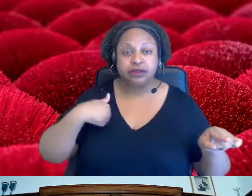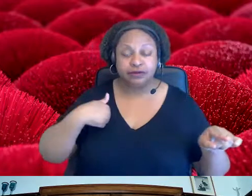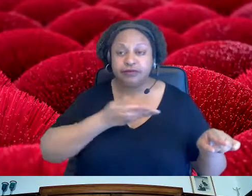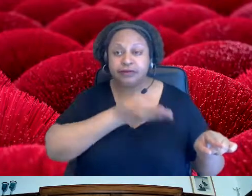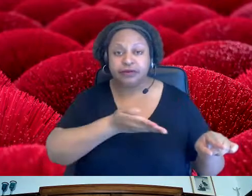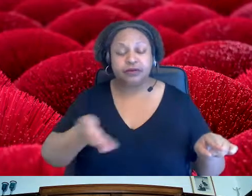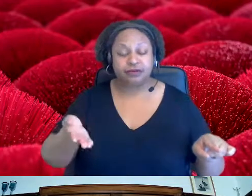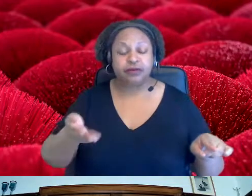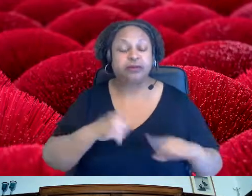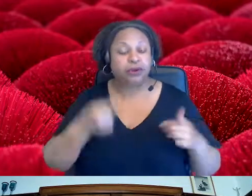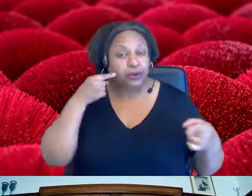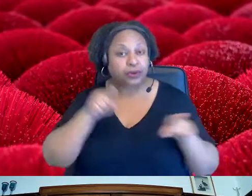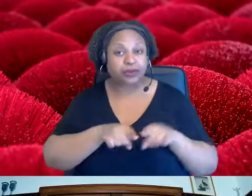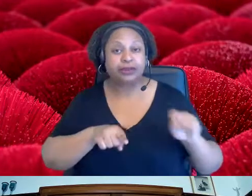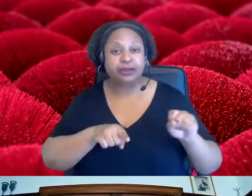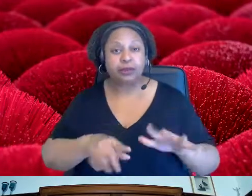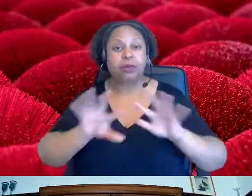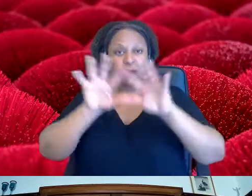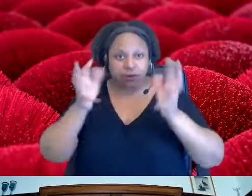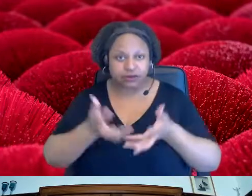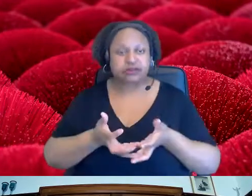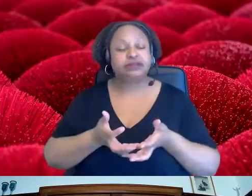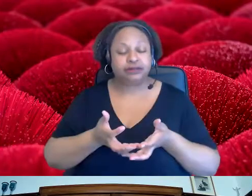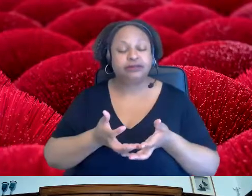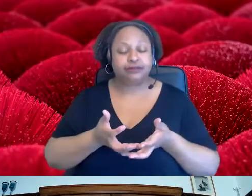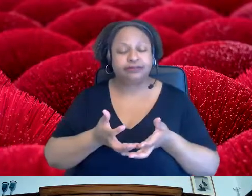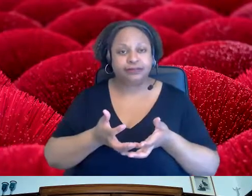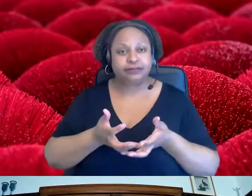But yeah, I do agree with you. It is a holistic